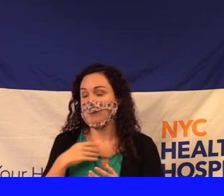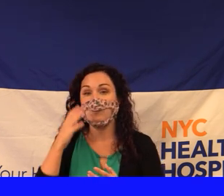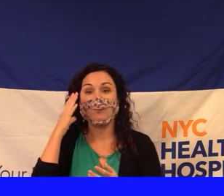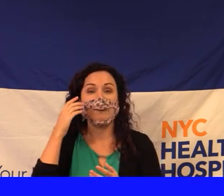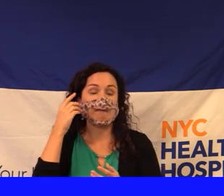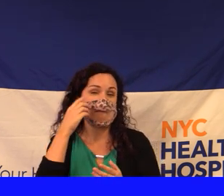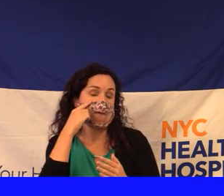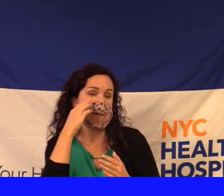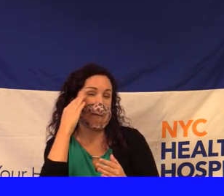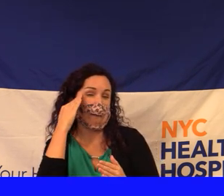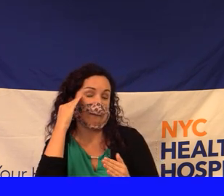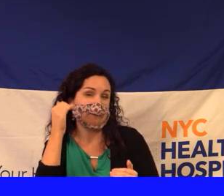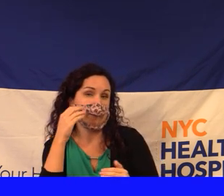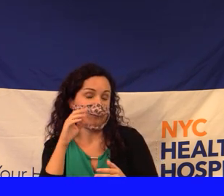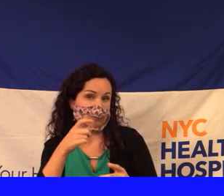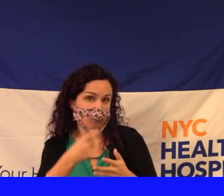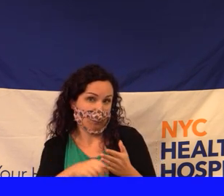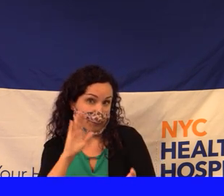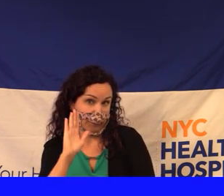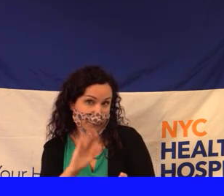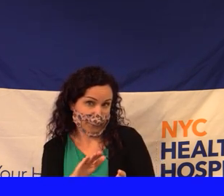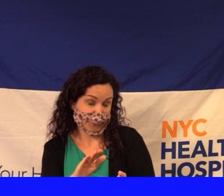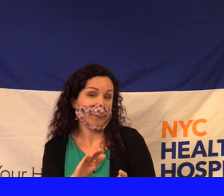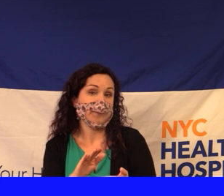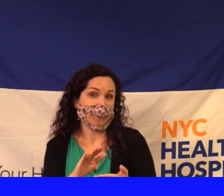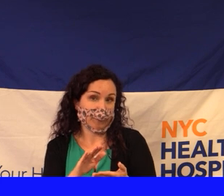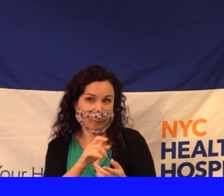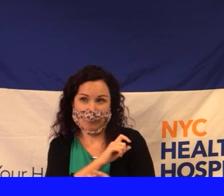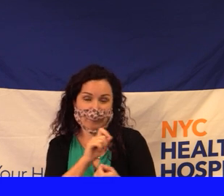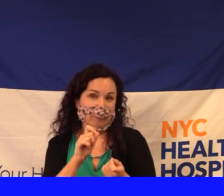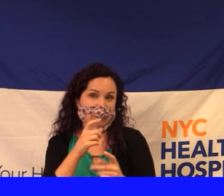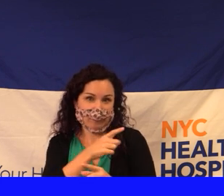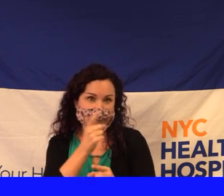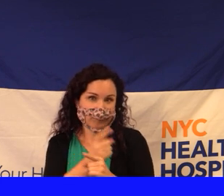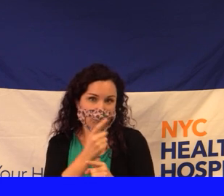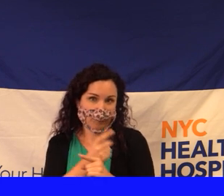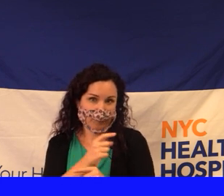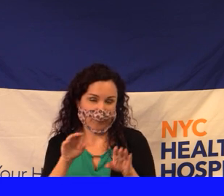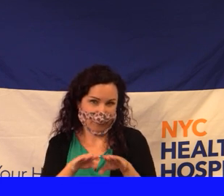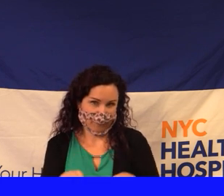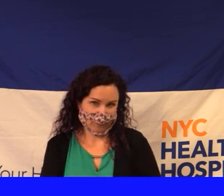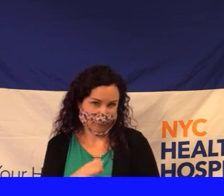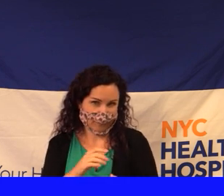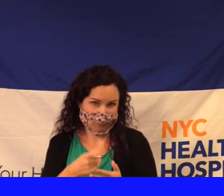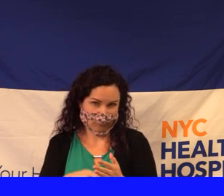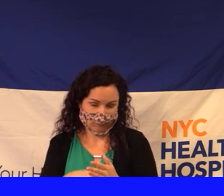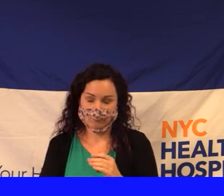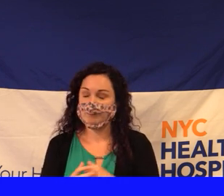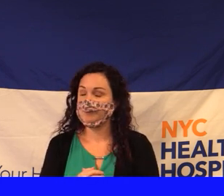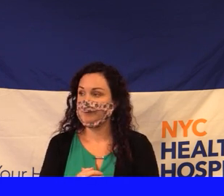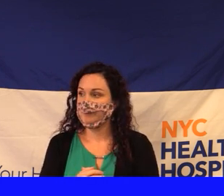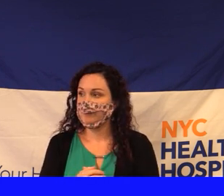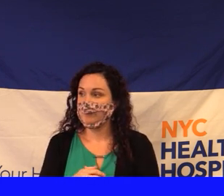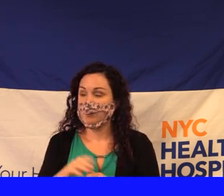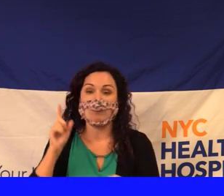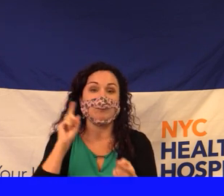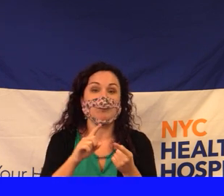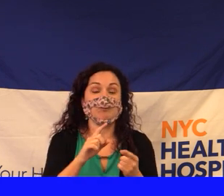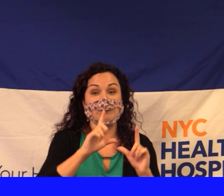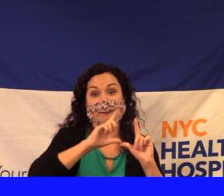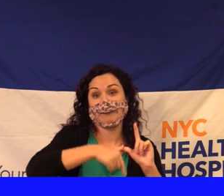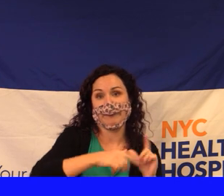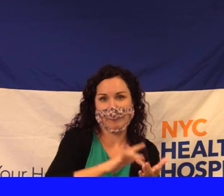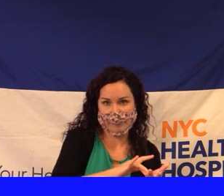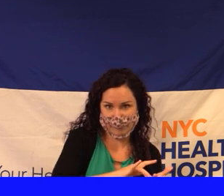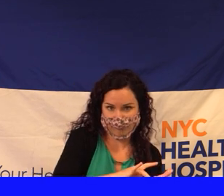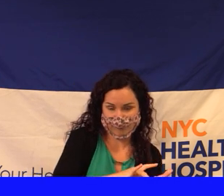cost reduction by being able to bring about the appropriate PAR levels. And as Dr. Dabari said, we're going to reduce expired medications. We're